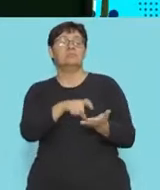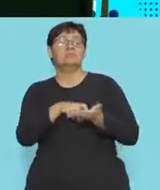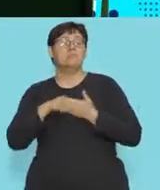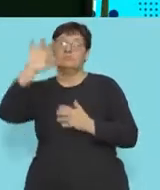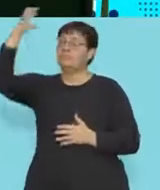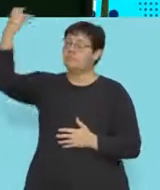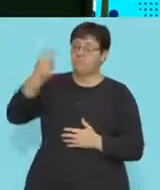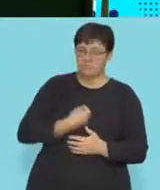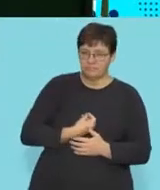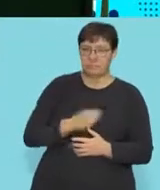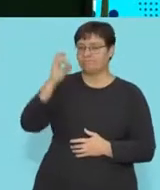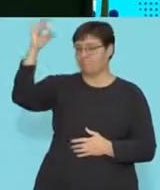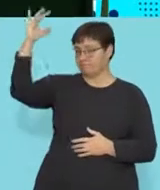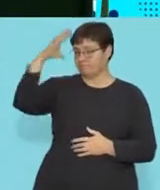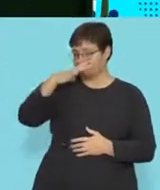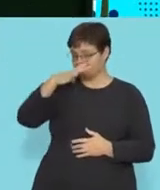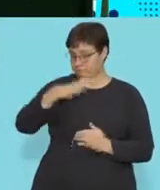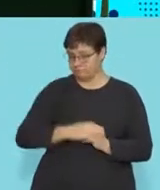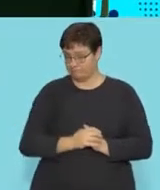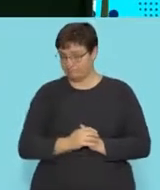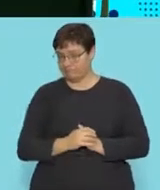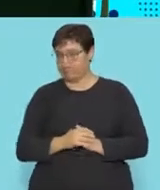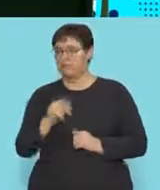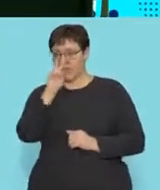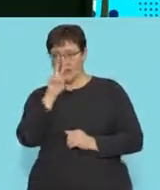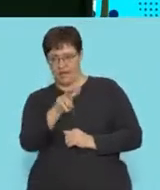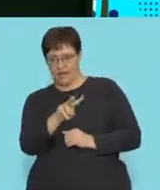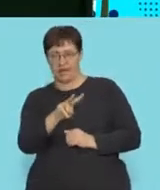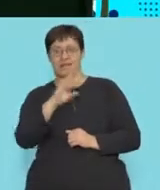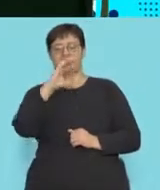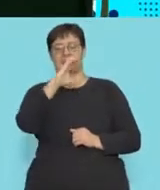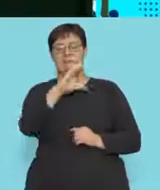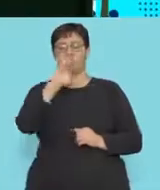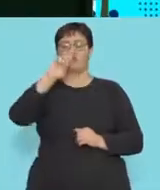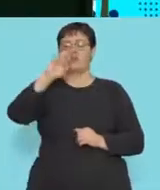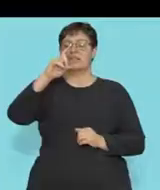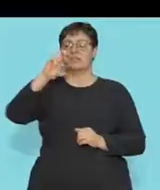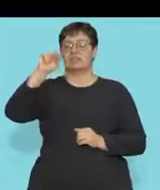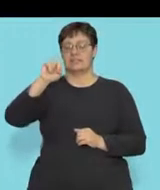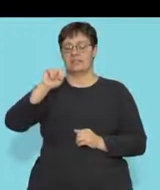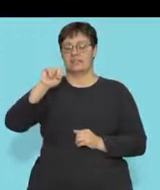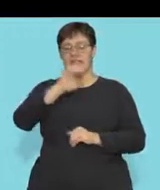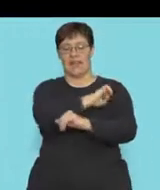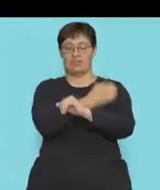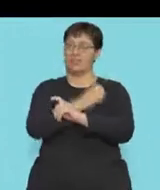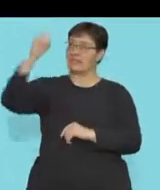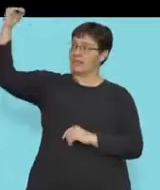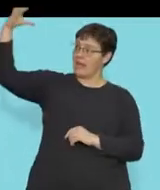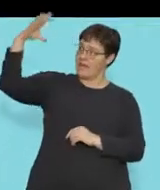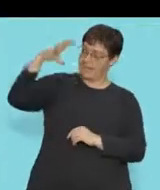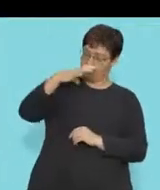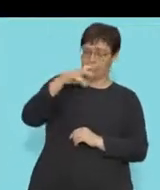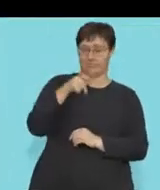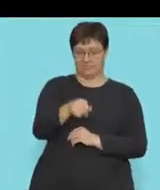for photosynthesis is light. And as you would see, it's the radiant energy that is needed. And so the answer